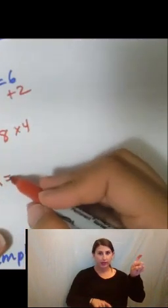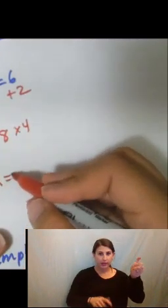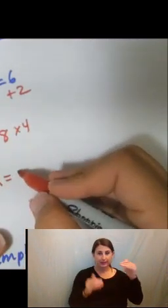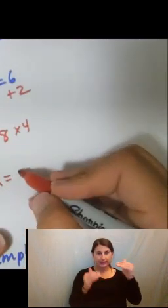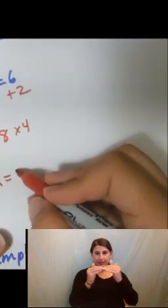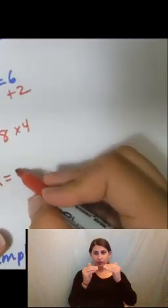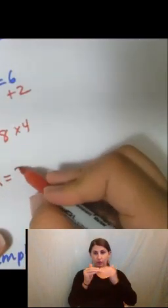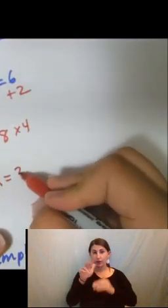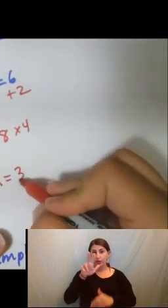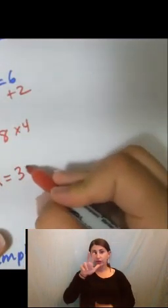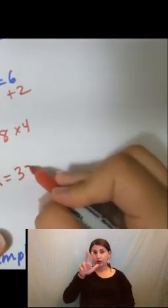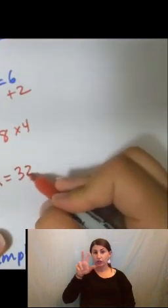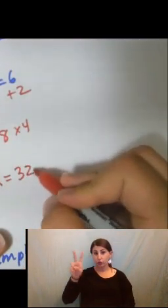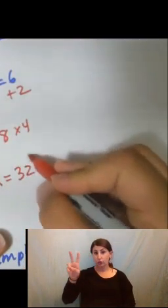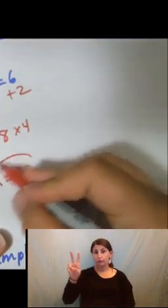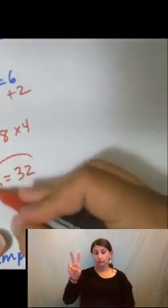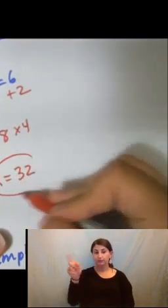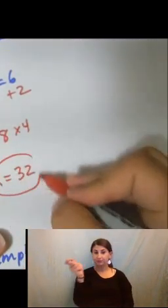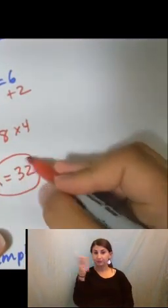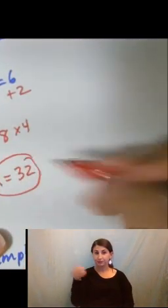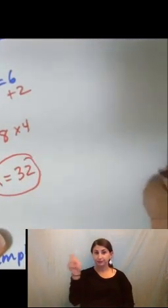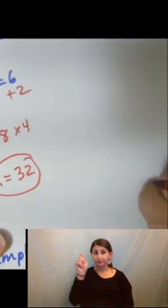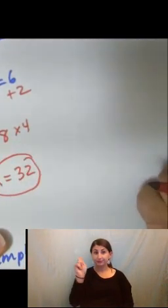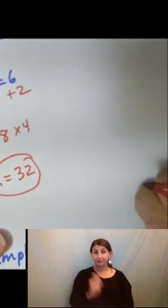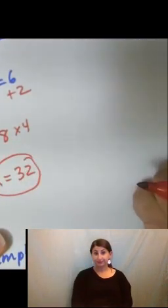1. 1x equals 32.